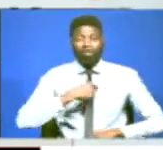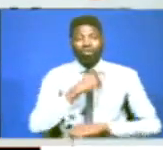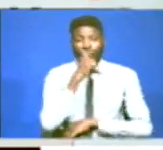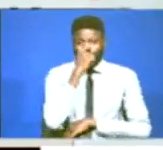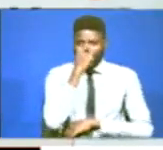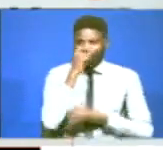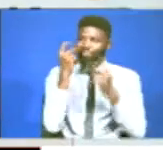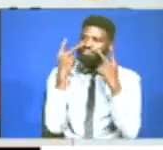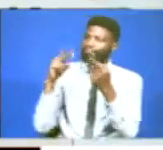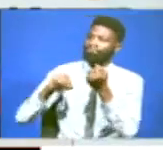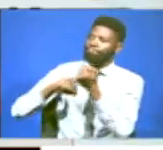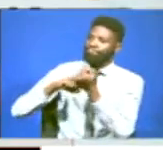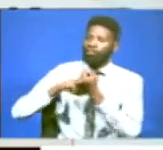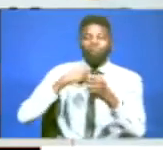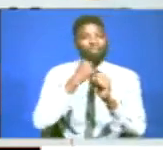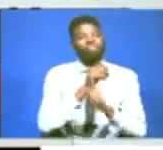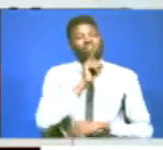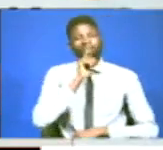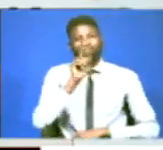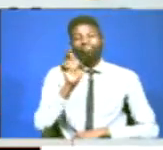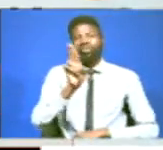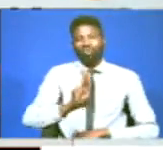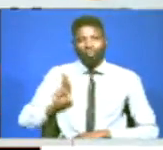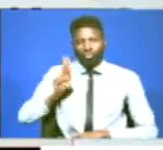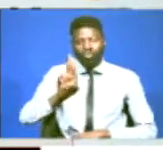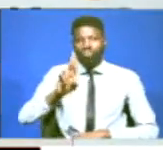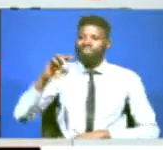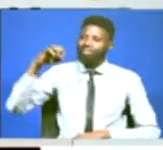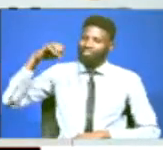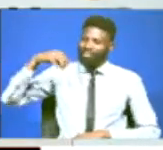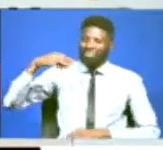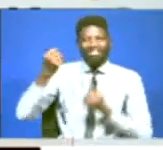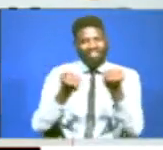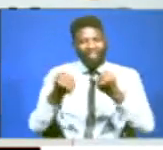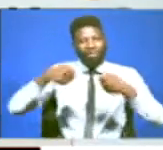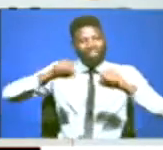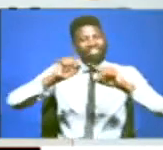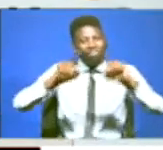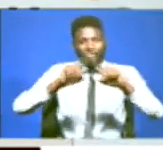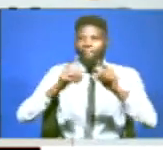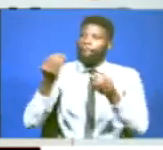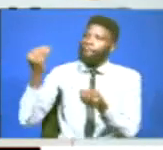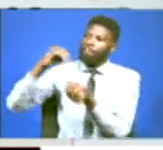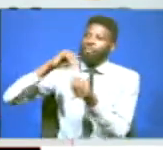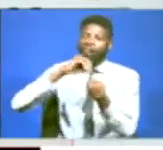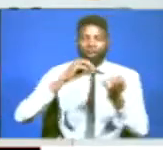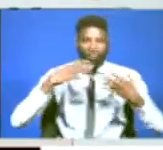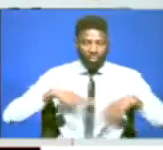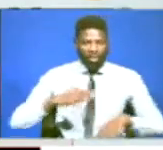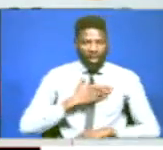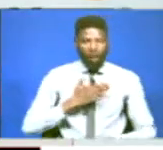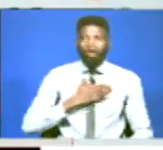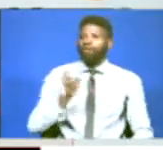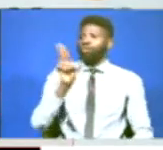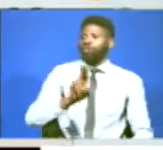to ensure that use of e-mobility actually is embraced by a larger majority of our population, because it's